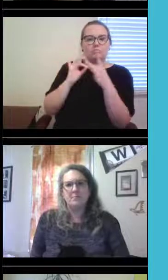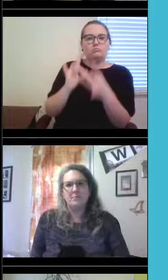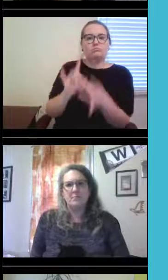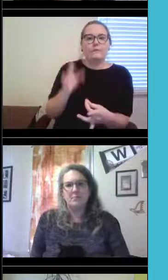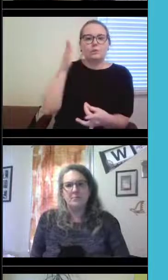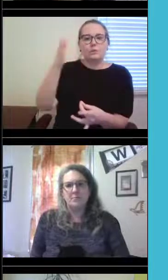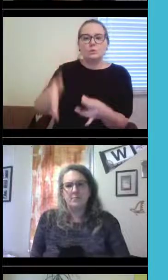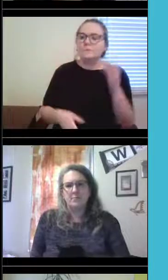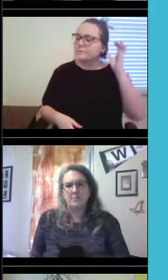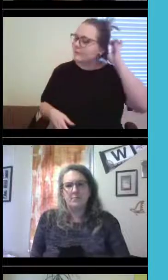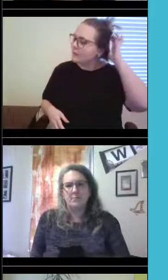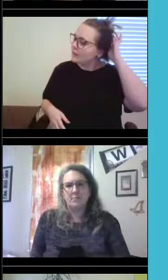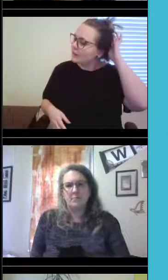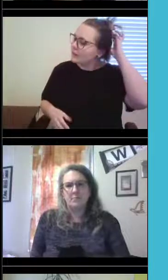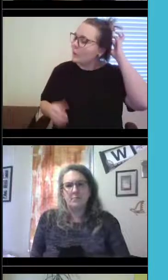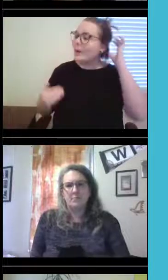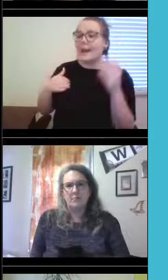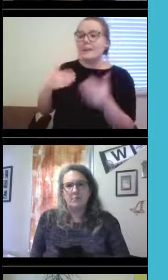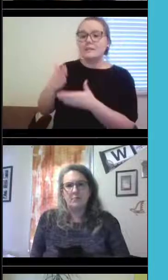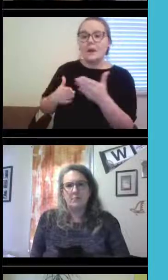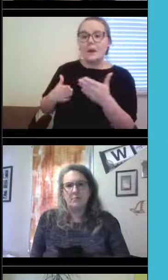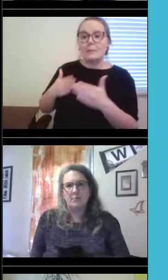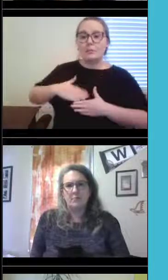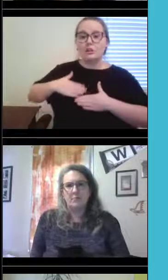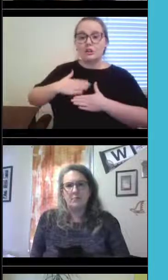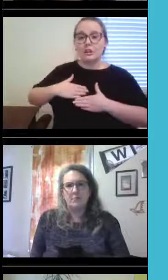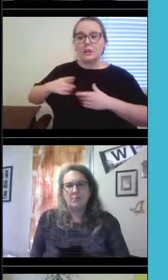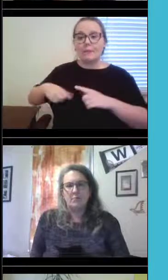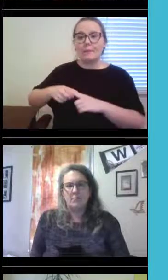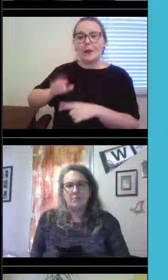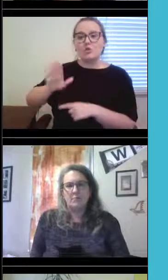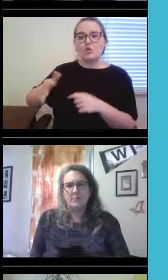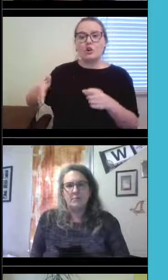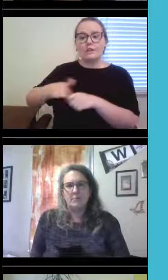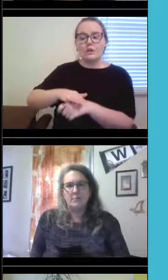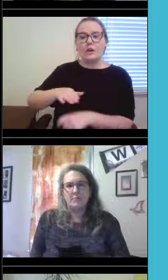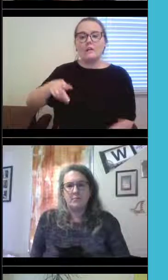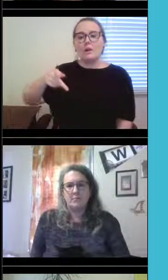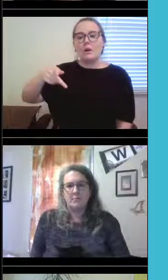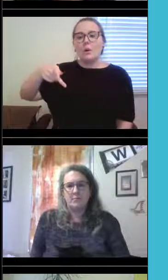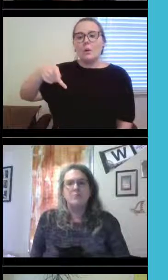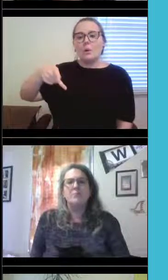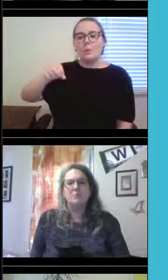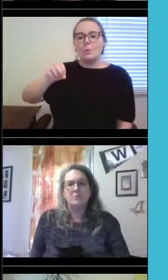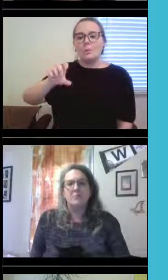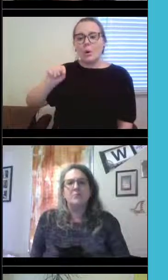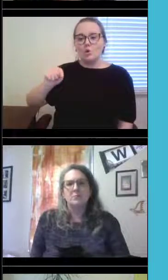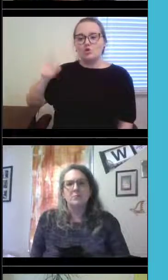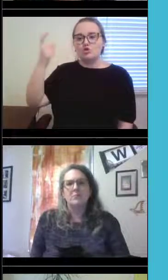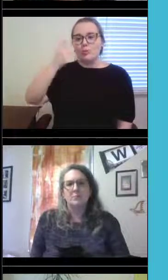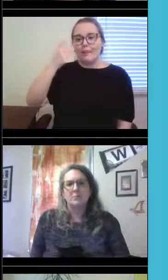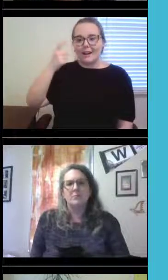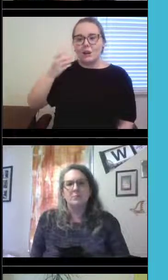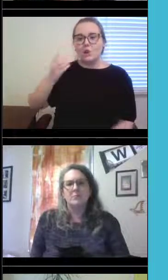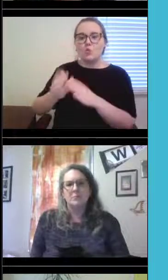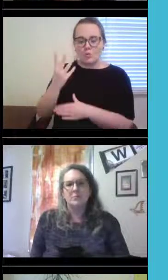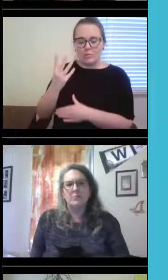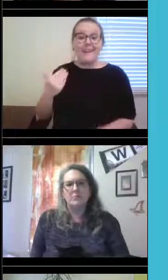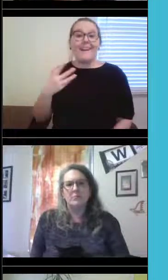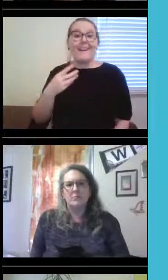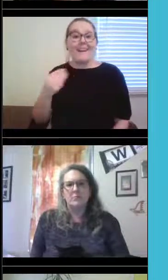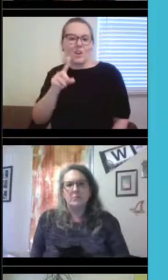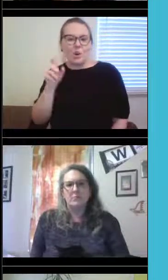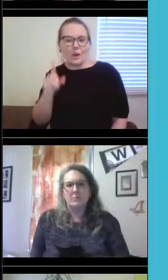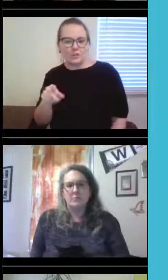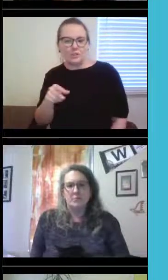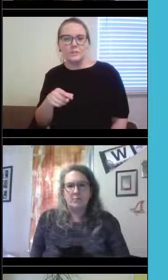We had some appreciation about your coverage of post-traumatic growth. We also had a question about